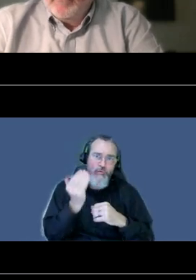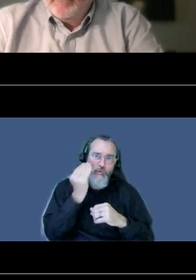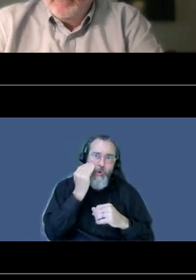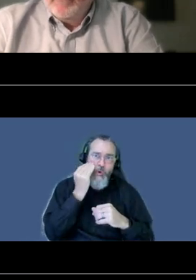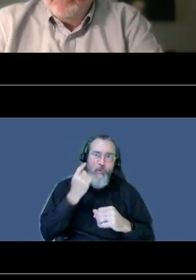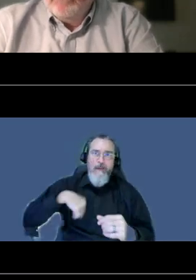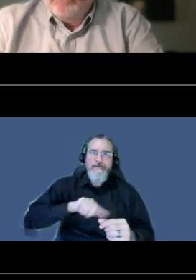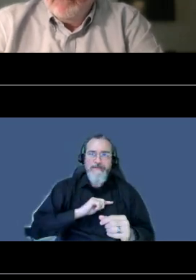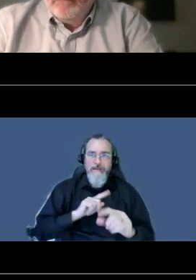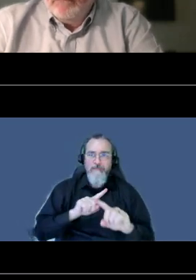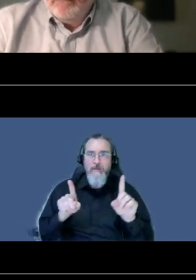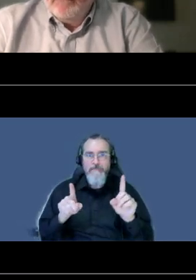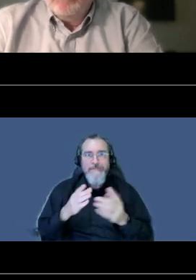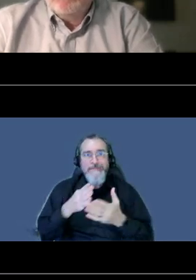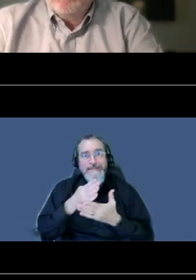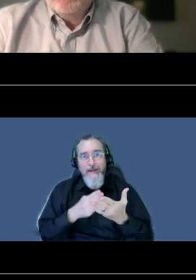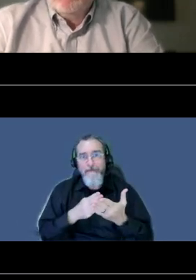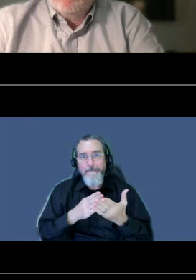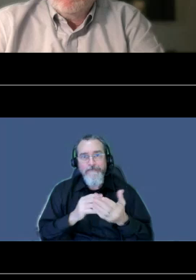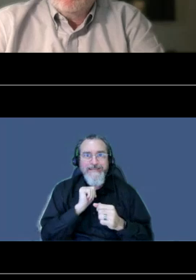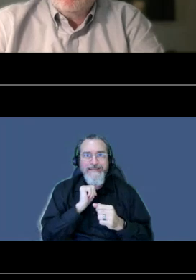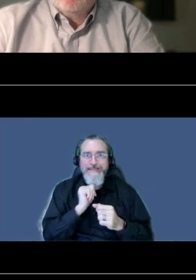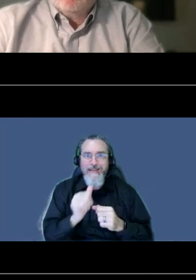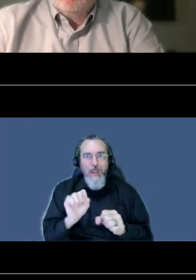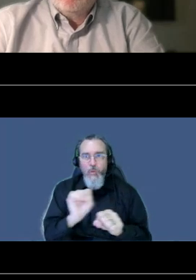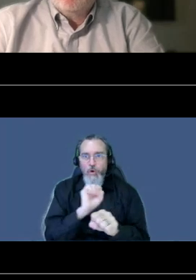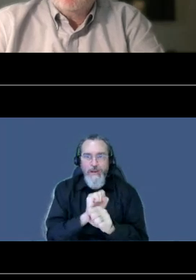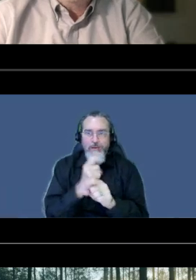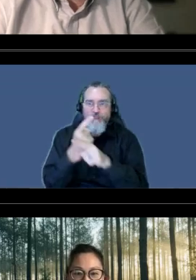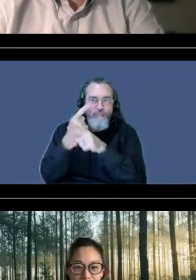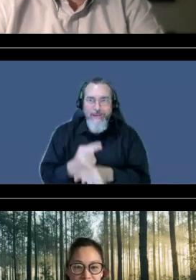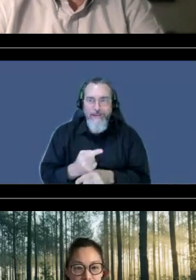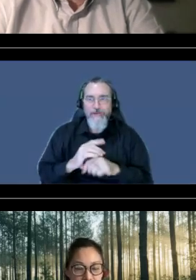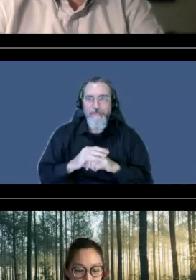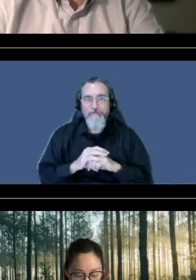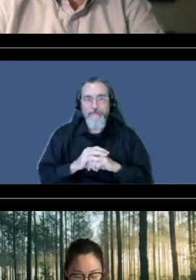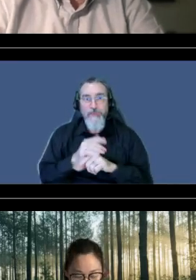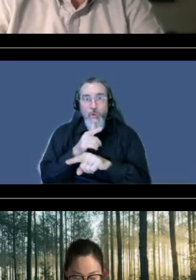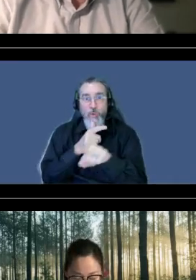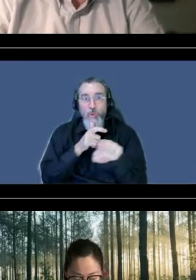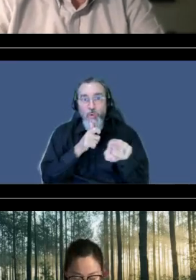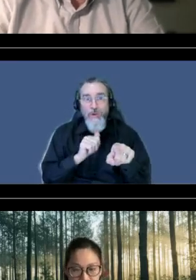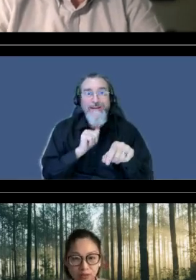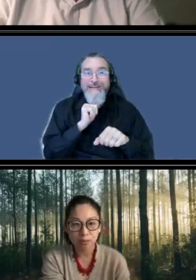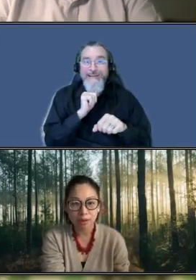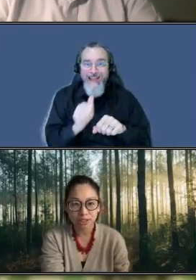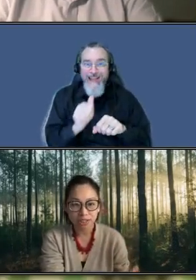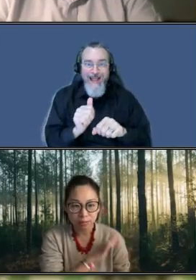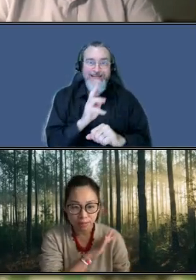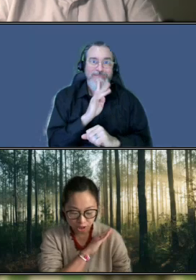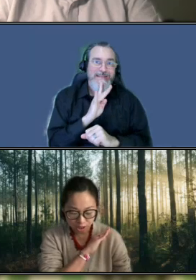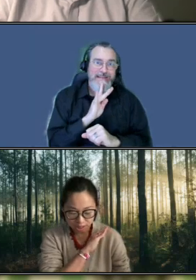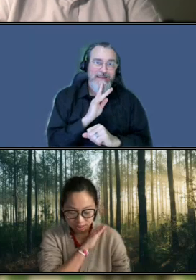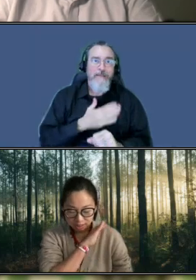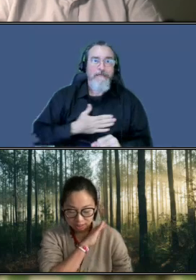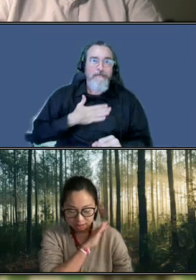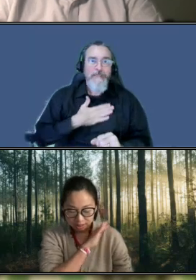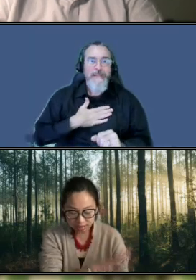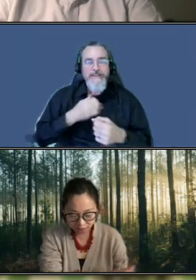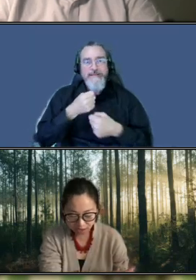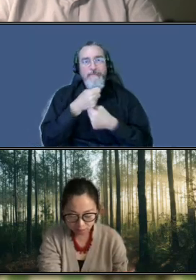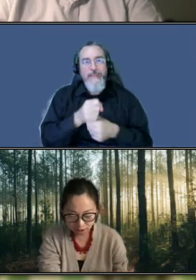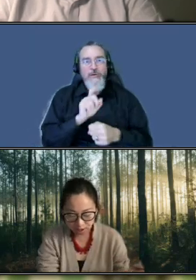who are not working with us regularly. For those who are not speaking, I'm going to just send a friendly reminder to make sure to